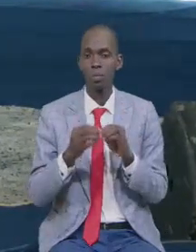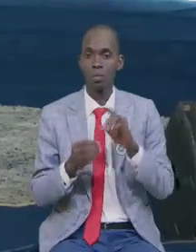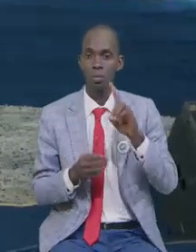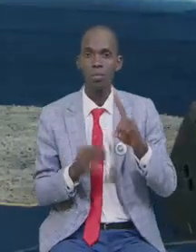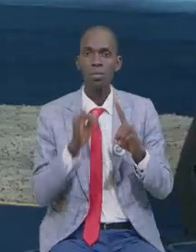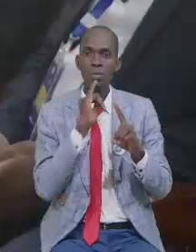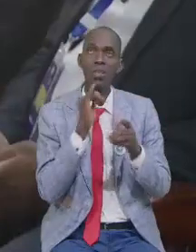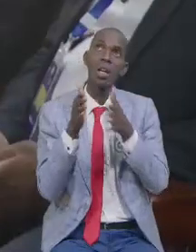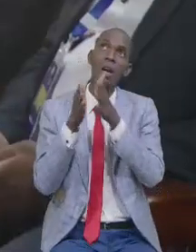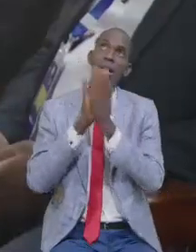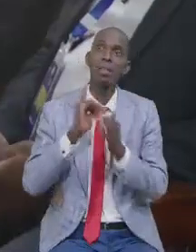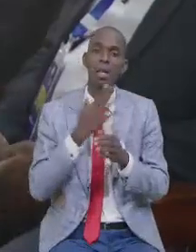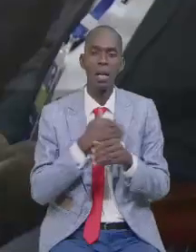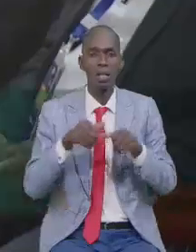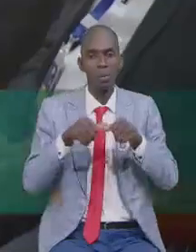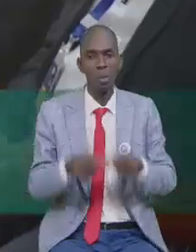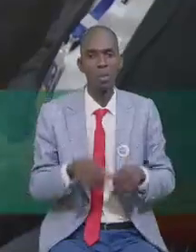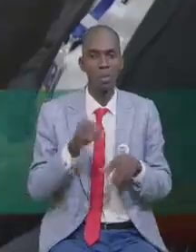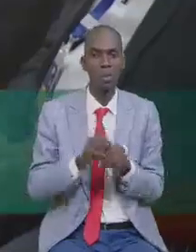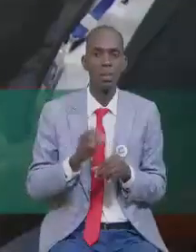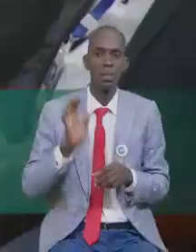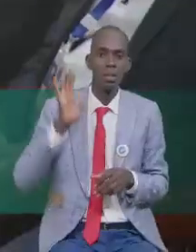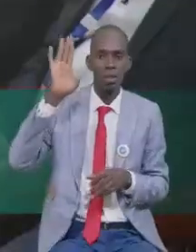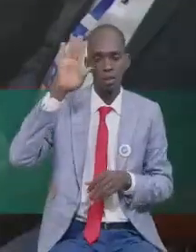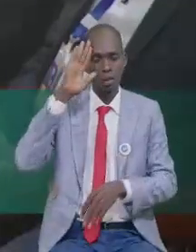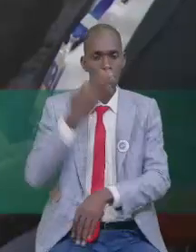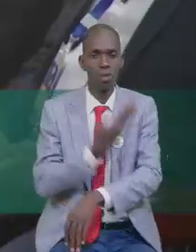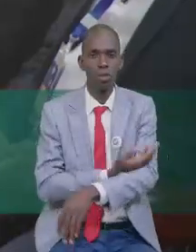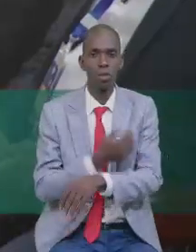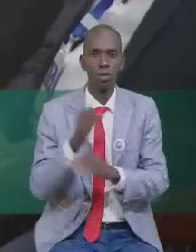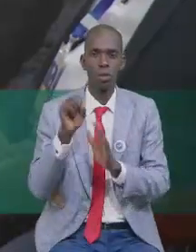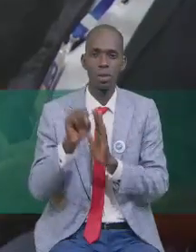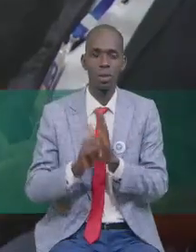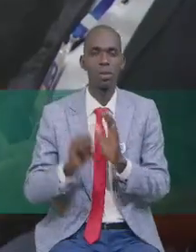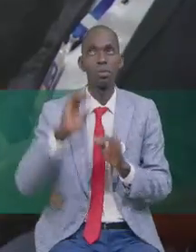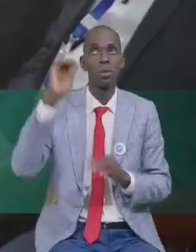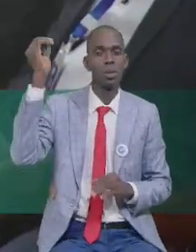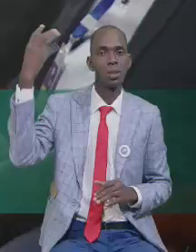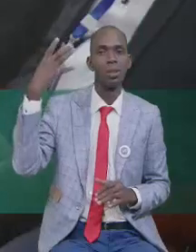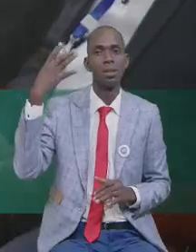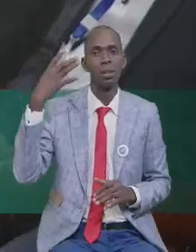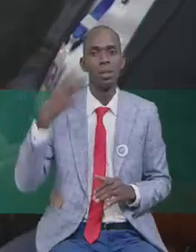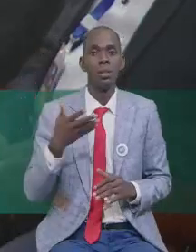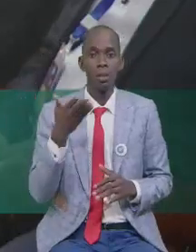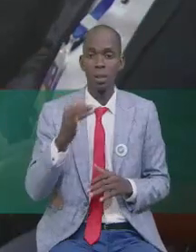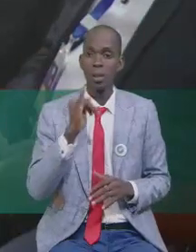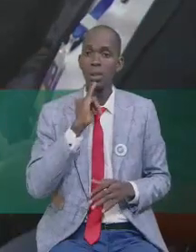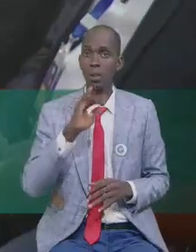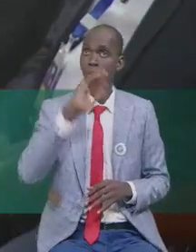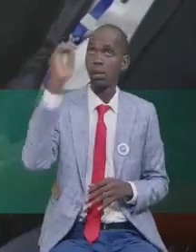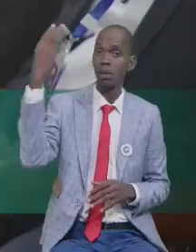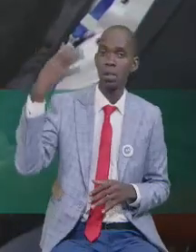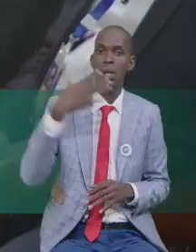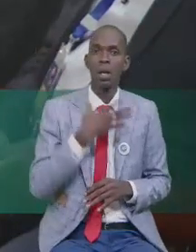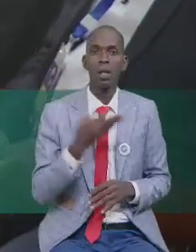and abiding in his sonship grace. There is grace and his sonship grace. And we ask,